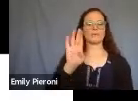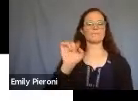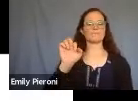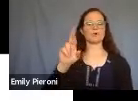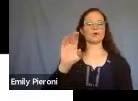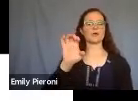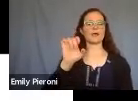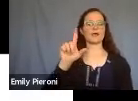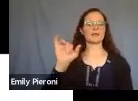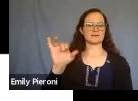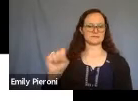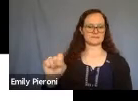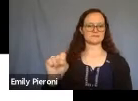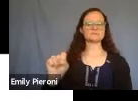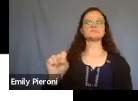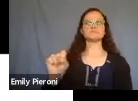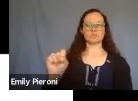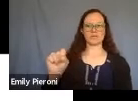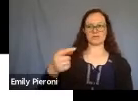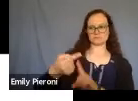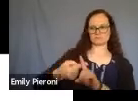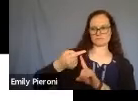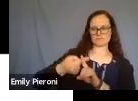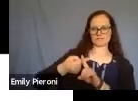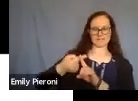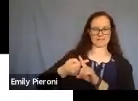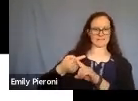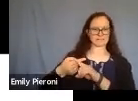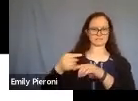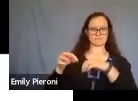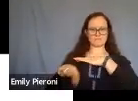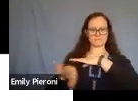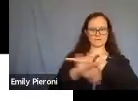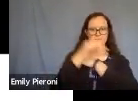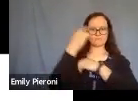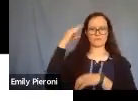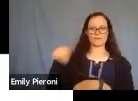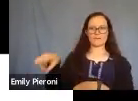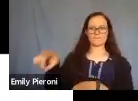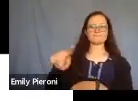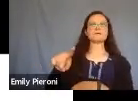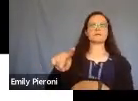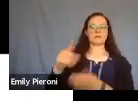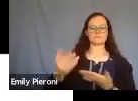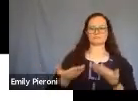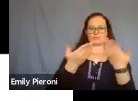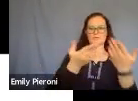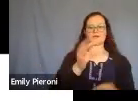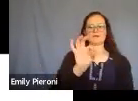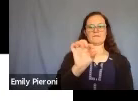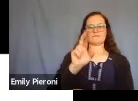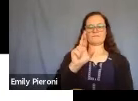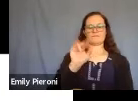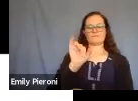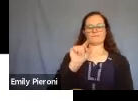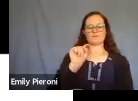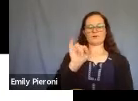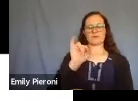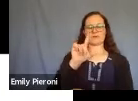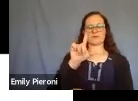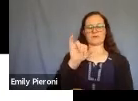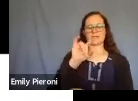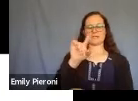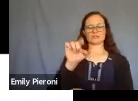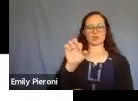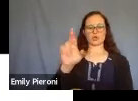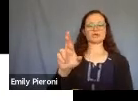we leased out to them. So they house all our fertilizer, pesticide, everything that the farmers are needing right here. As we have so